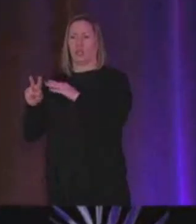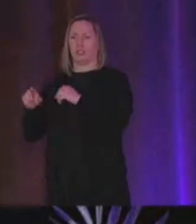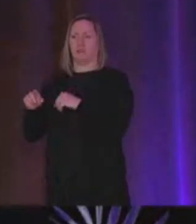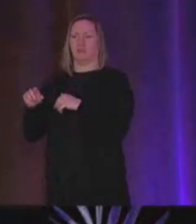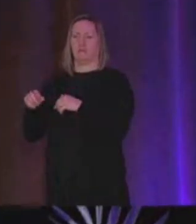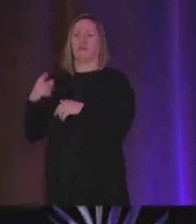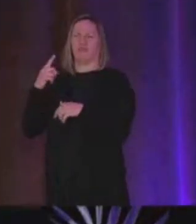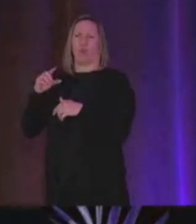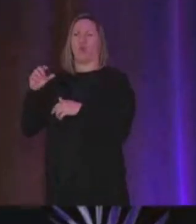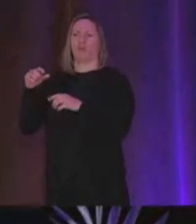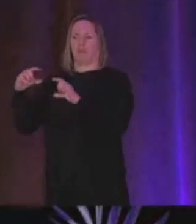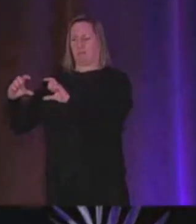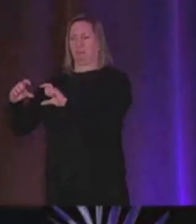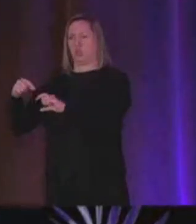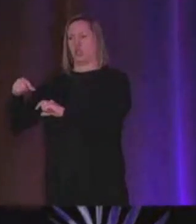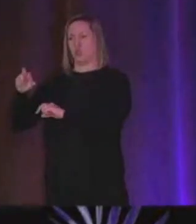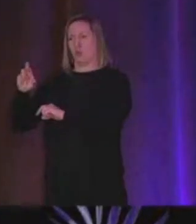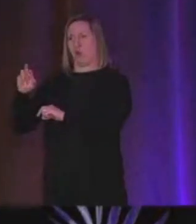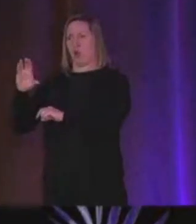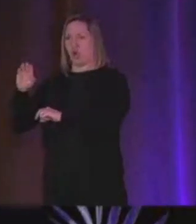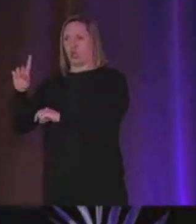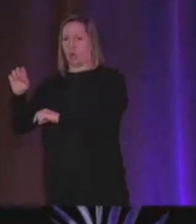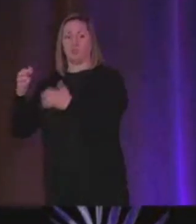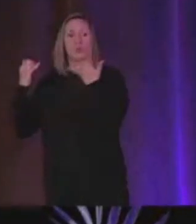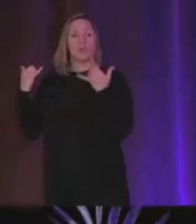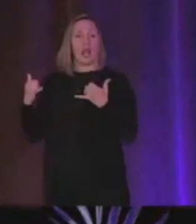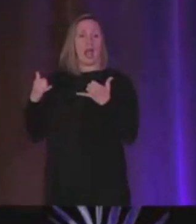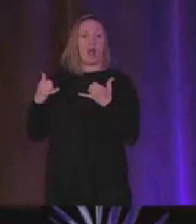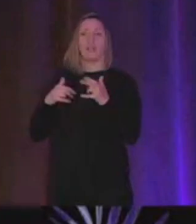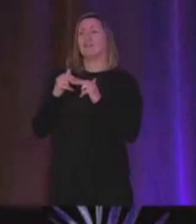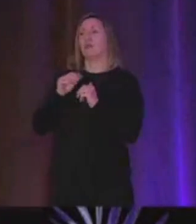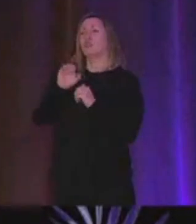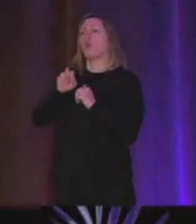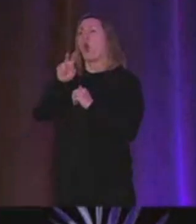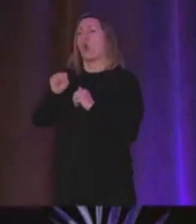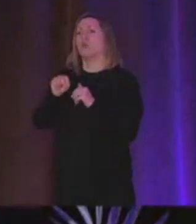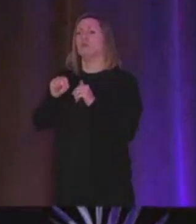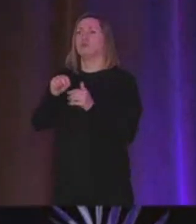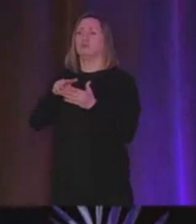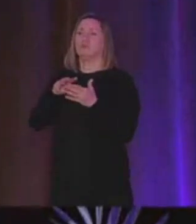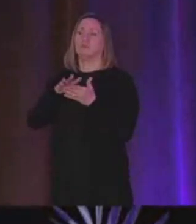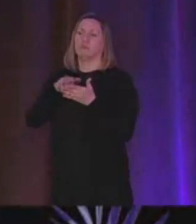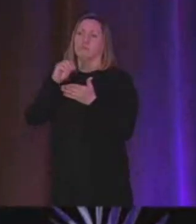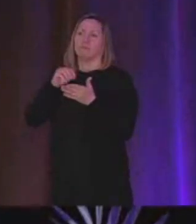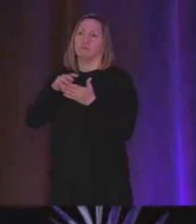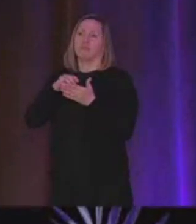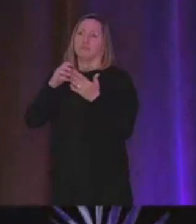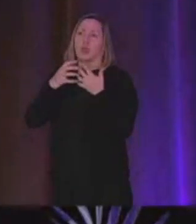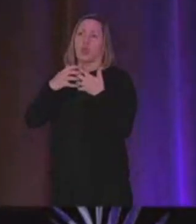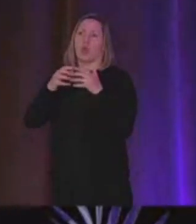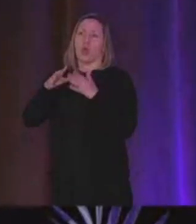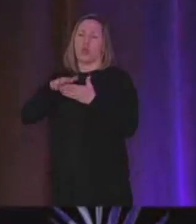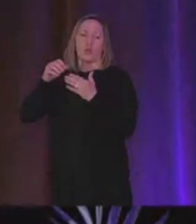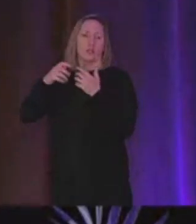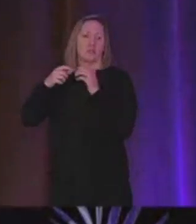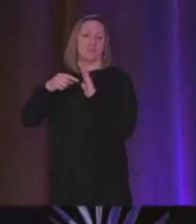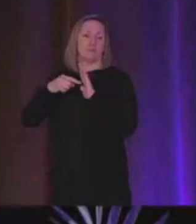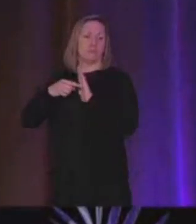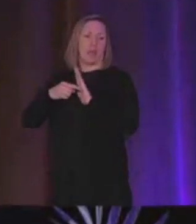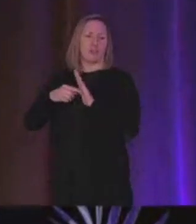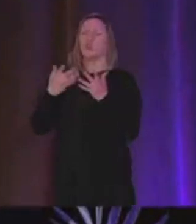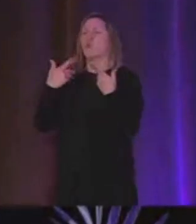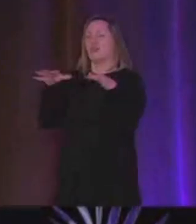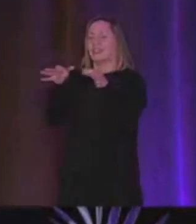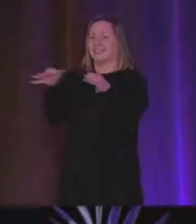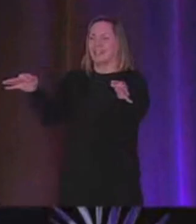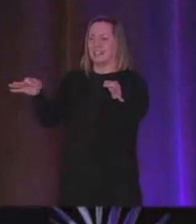Next up is let's build your own machine learning model. So the use case that I'm trying to solve right now is given a sentence, you need